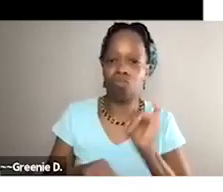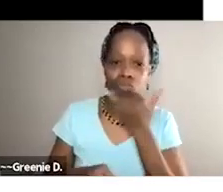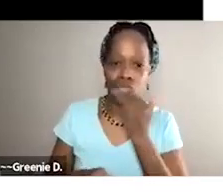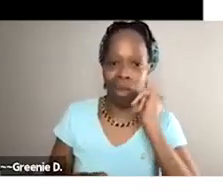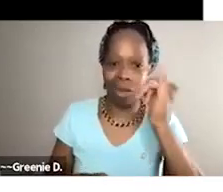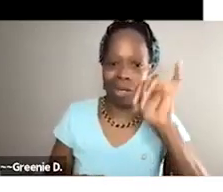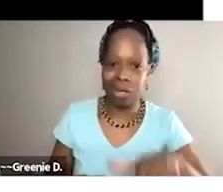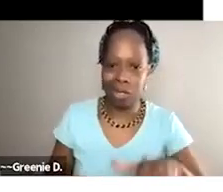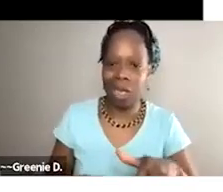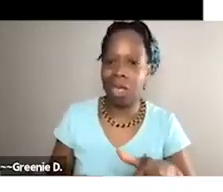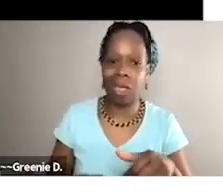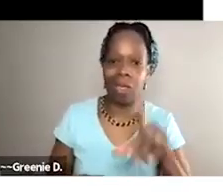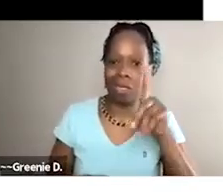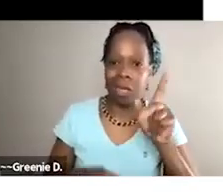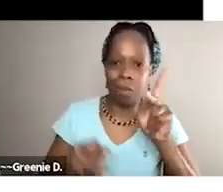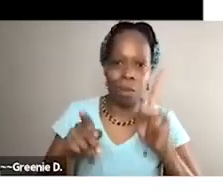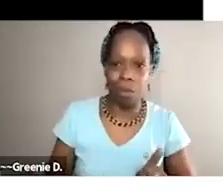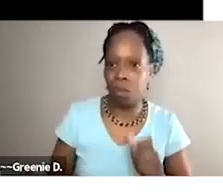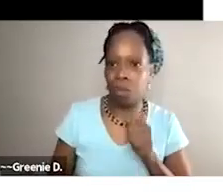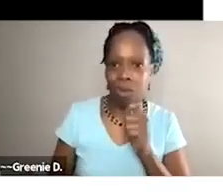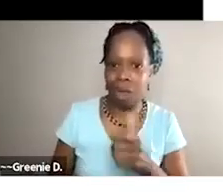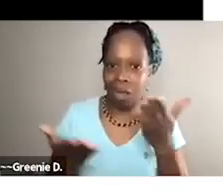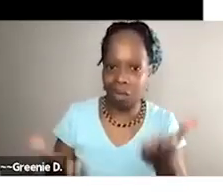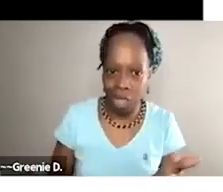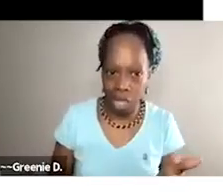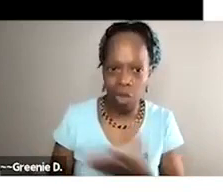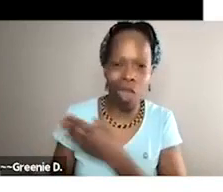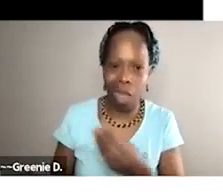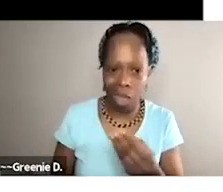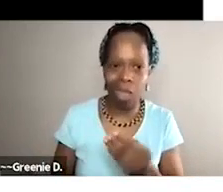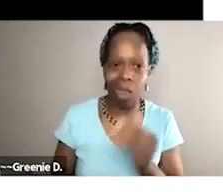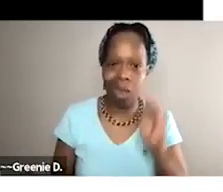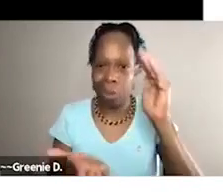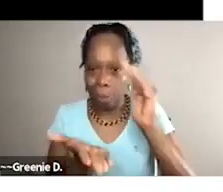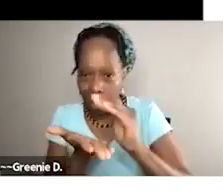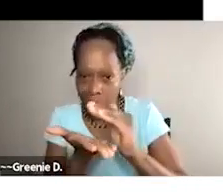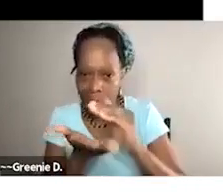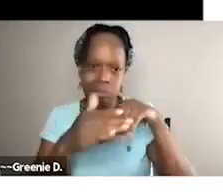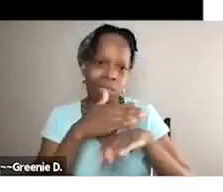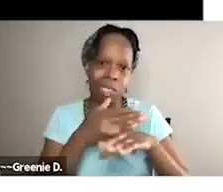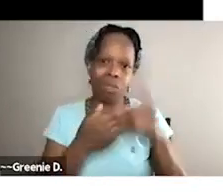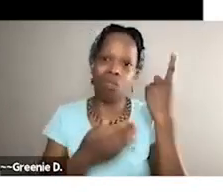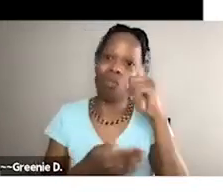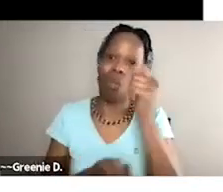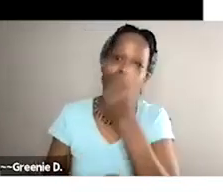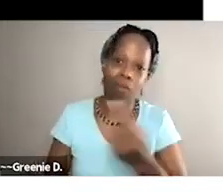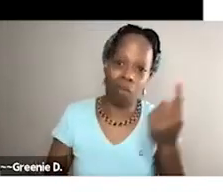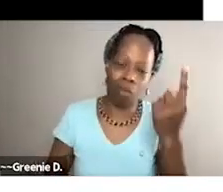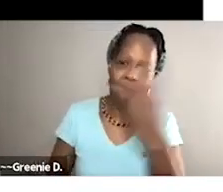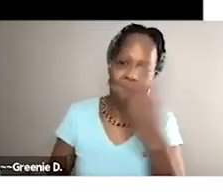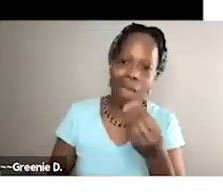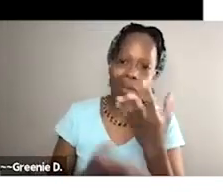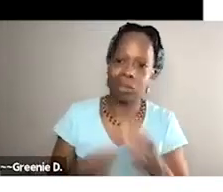And honestly, y'all, one of our most powerful tools for combating these barriers, combating